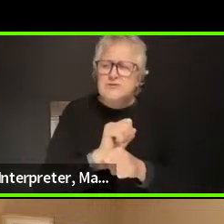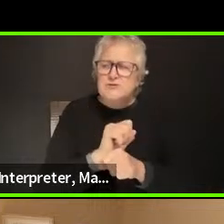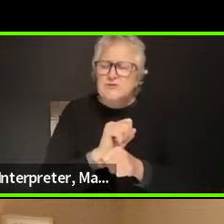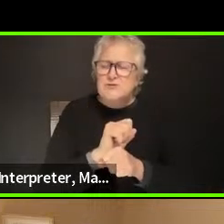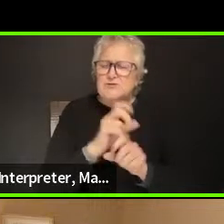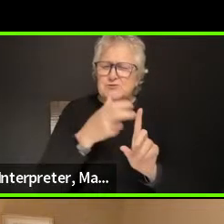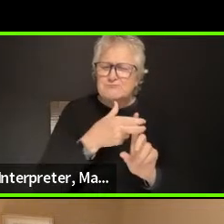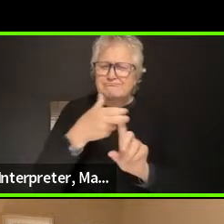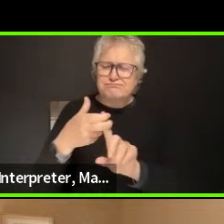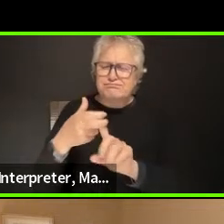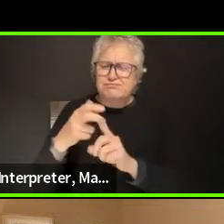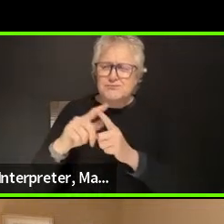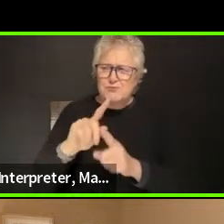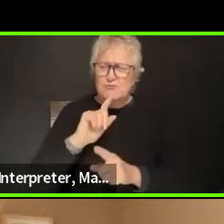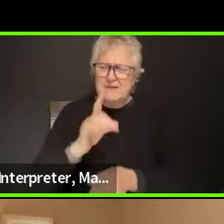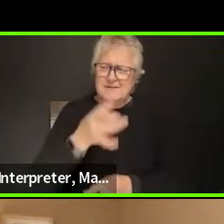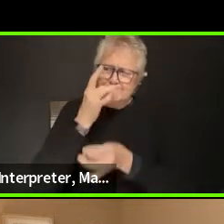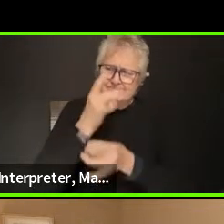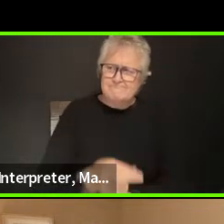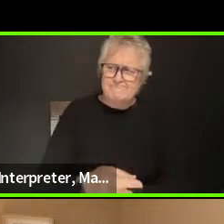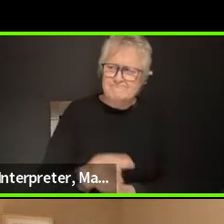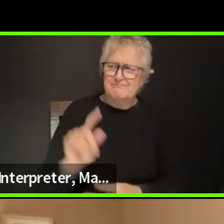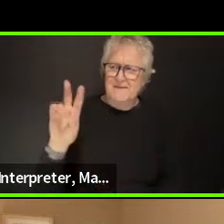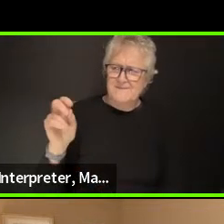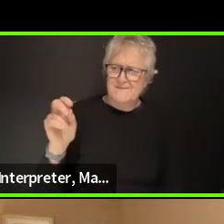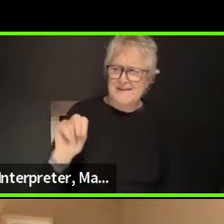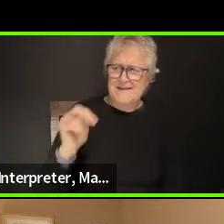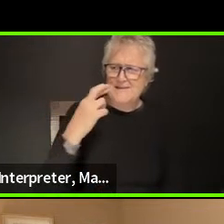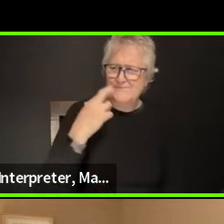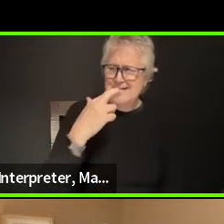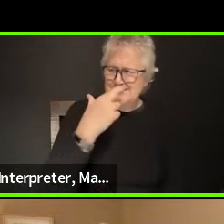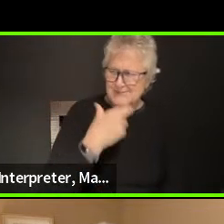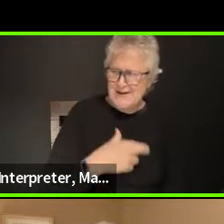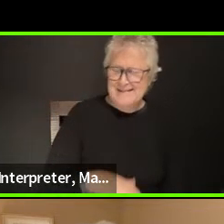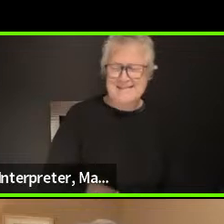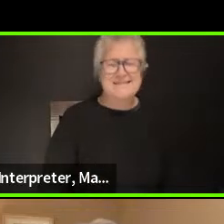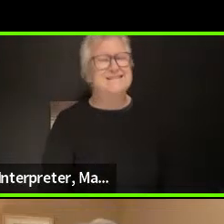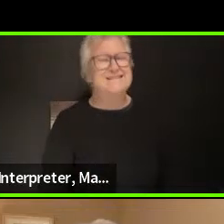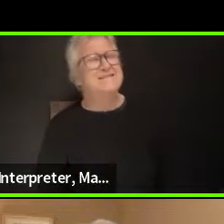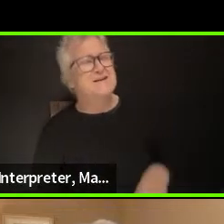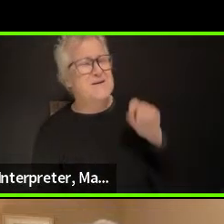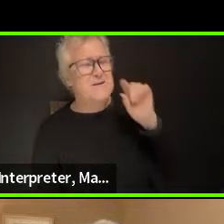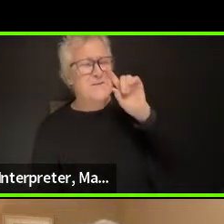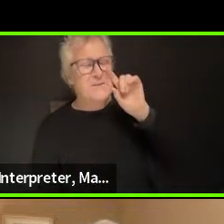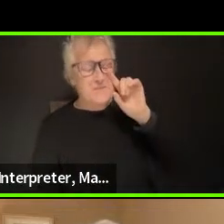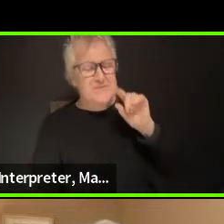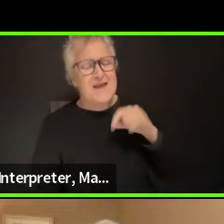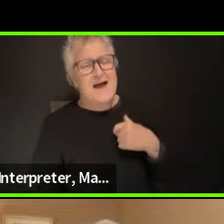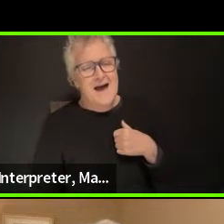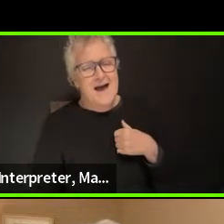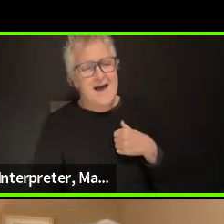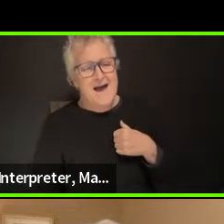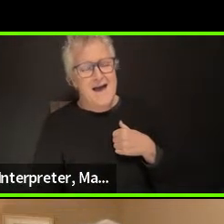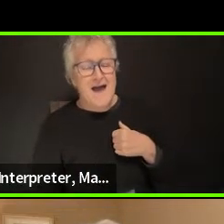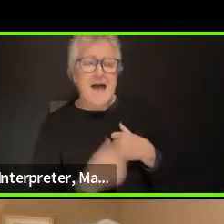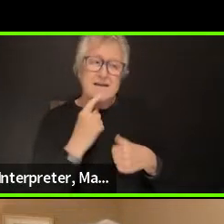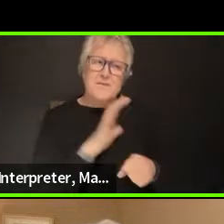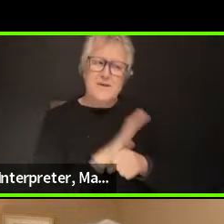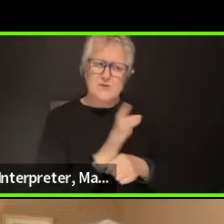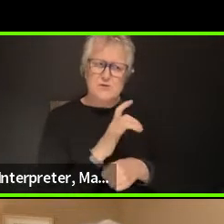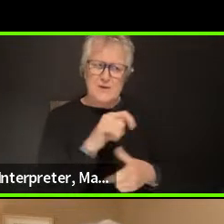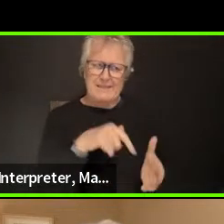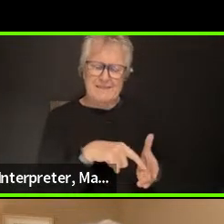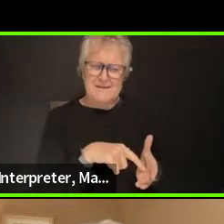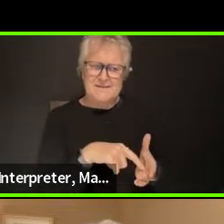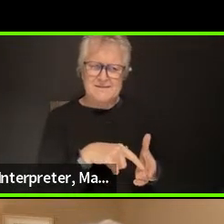So this is something that I had already started doing a few months ago. But as Shane mentioned, I am committed to